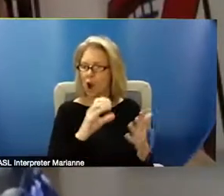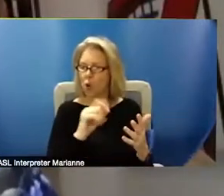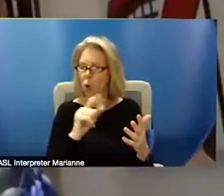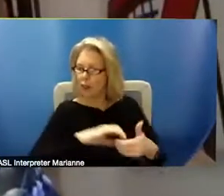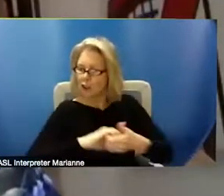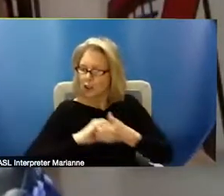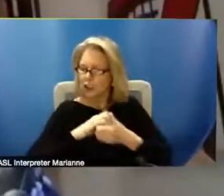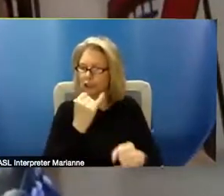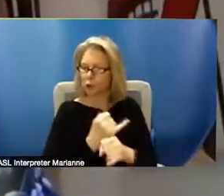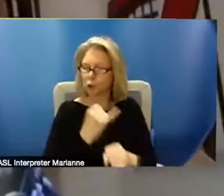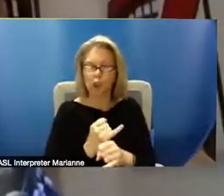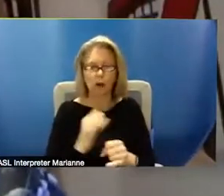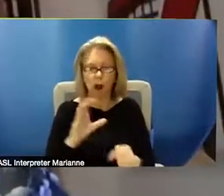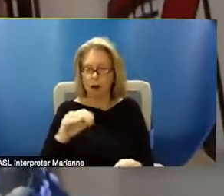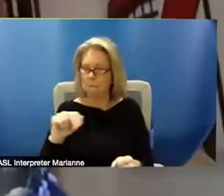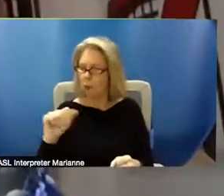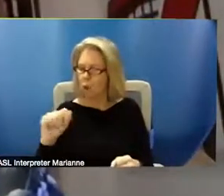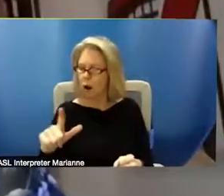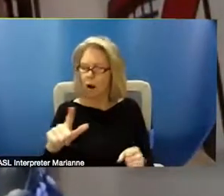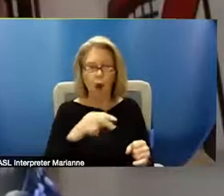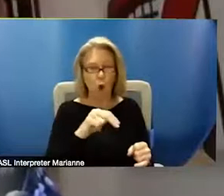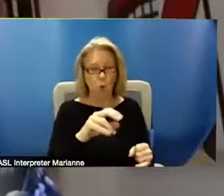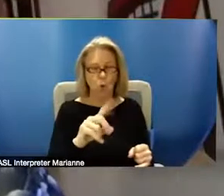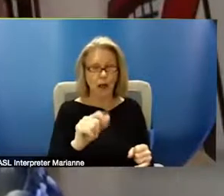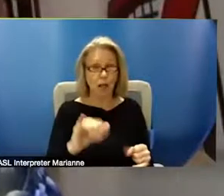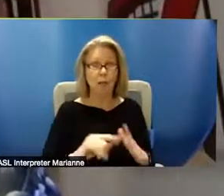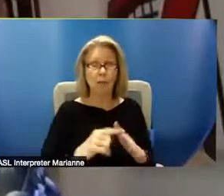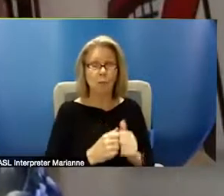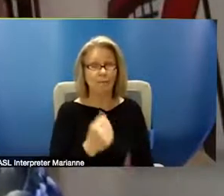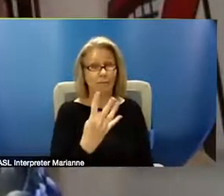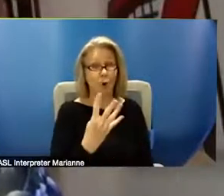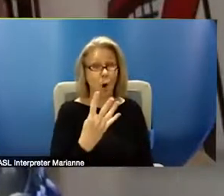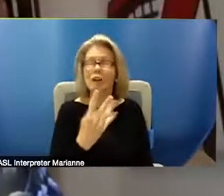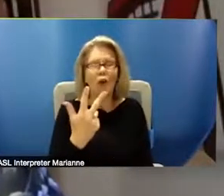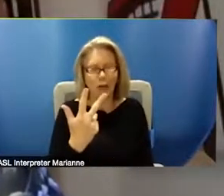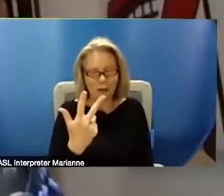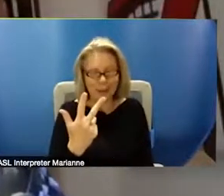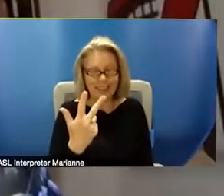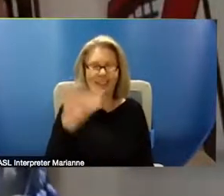Coalition Institutional Communal Nodality. We're beginning with